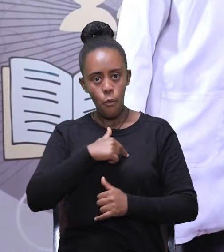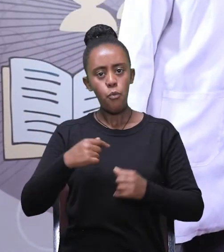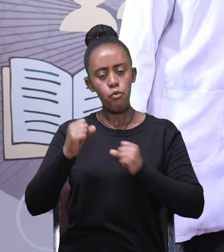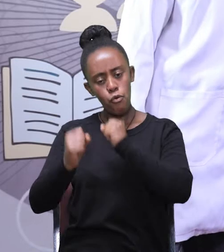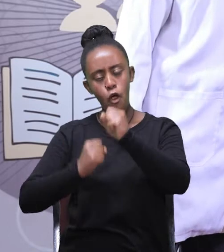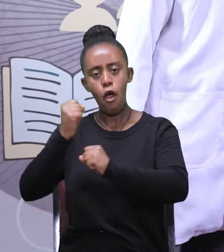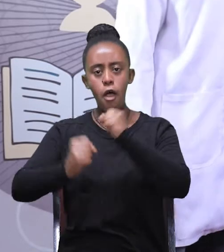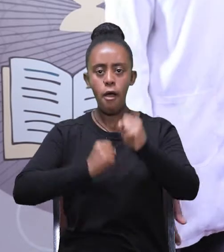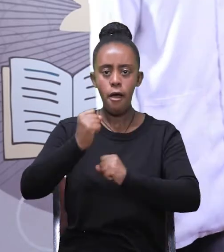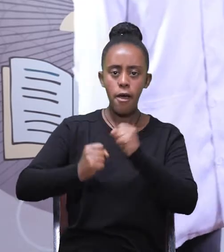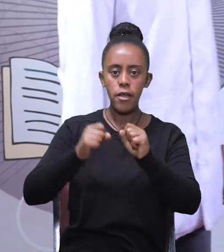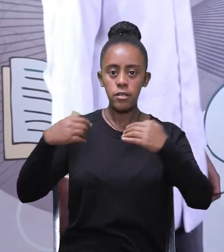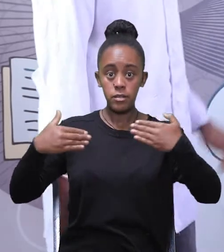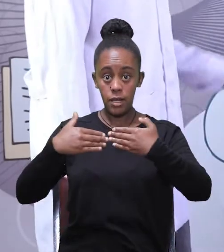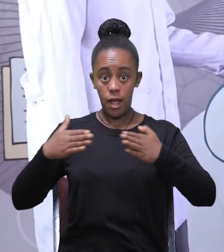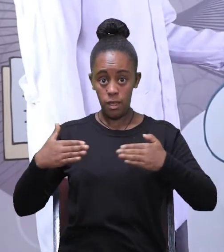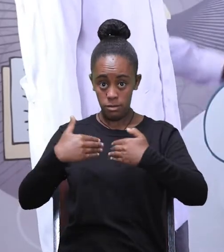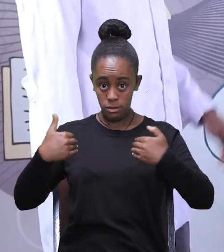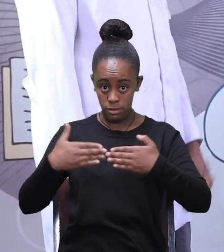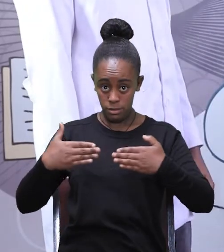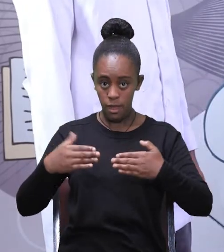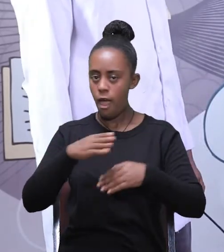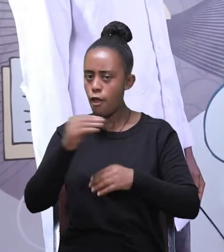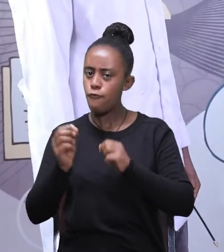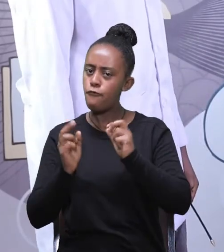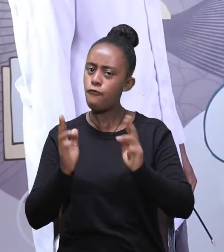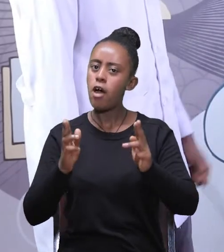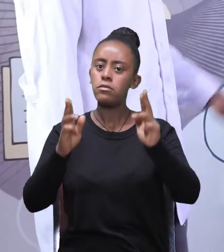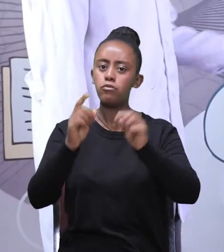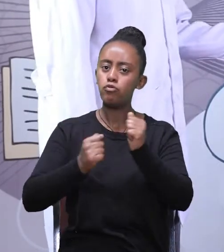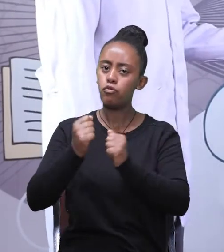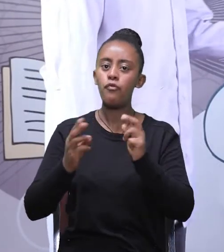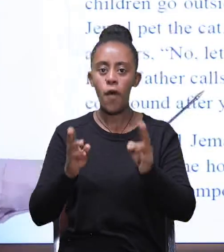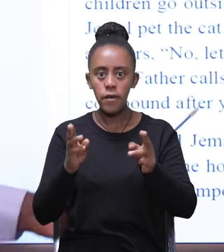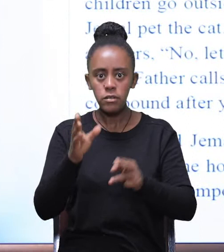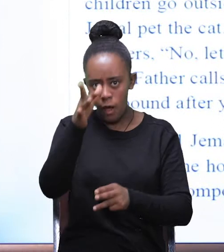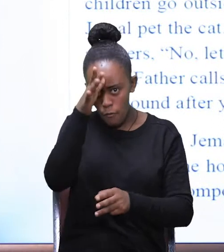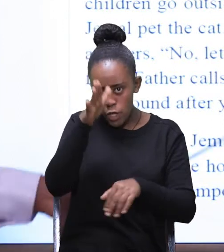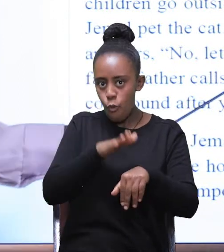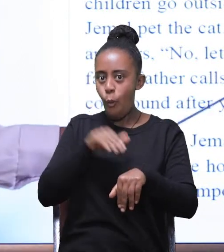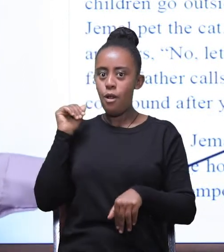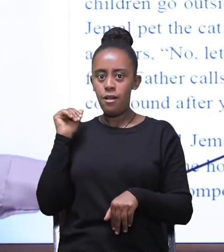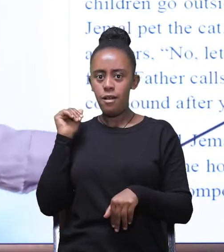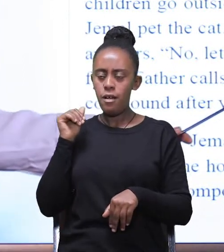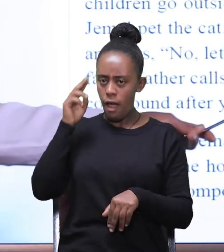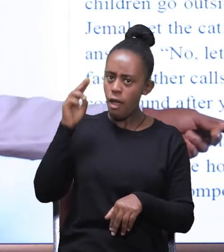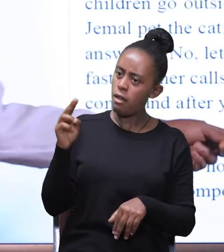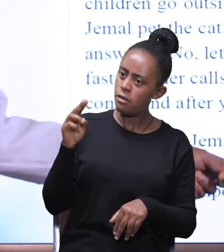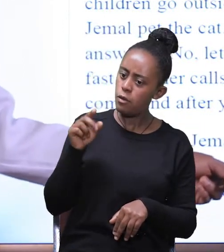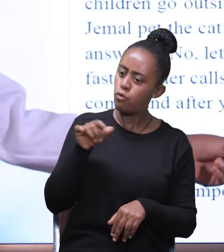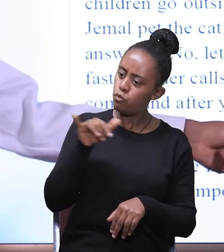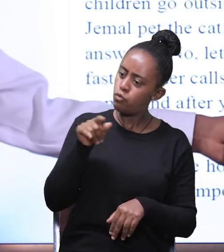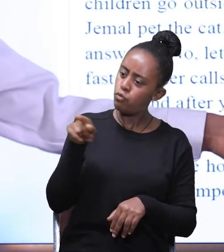run to the gate. You can go fast. You can go fast. Father calls, hey, you